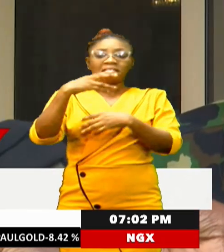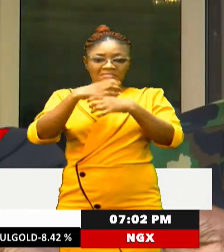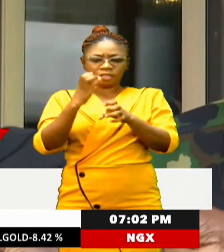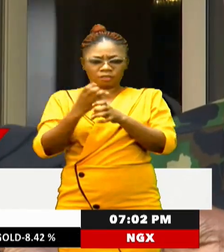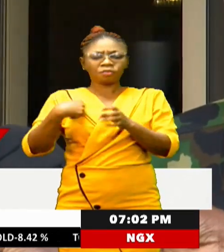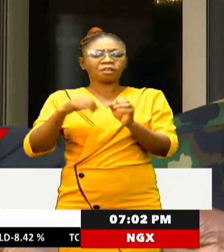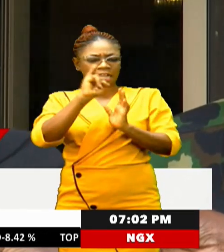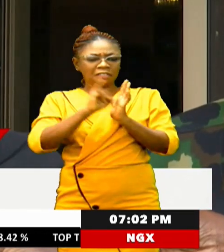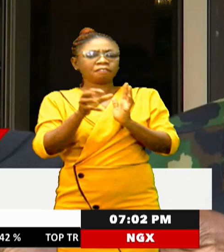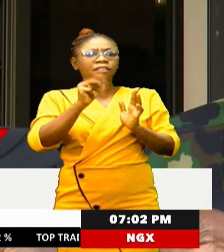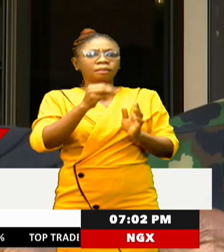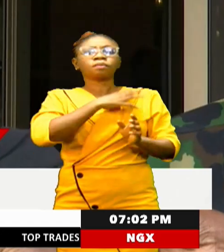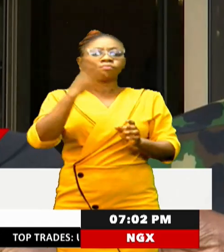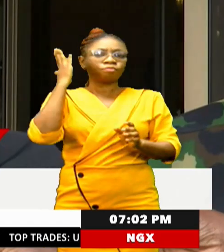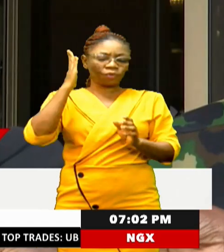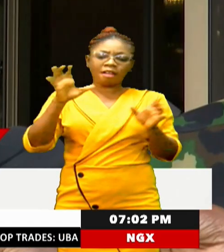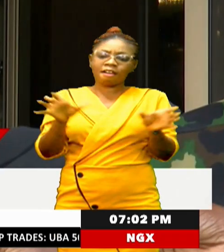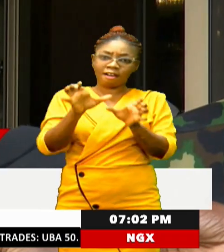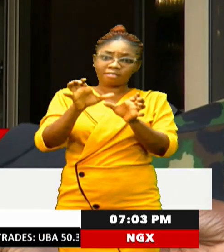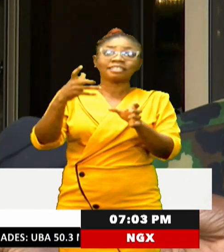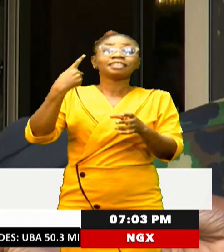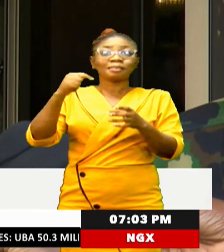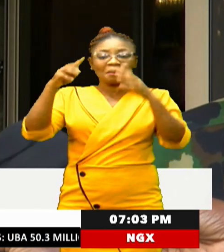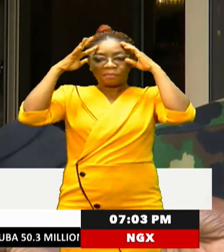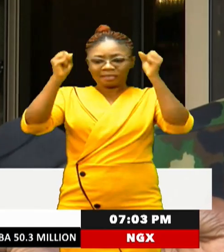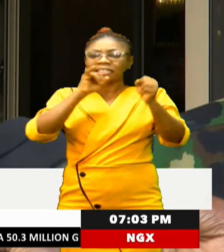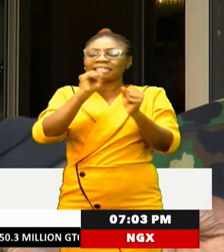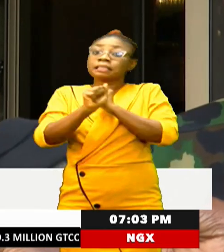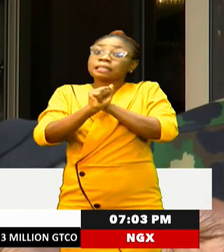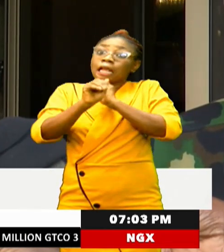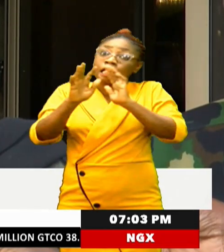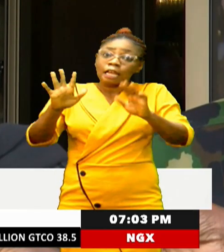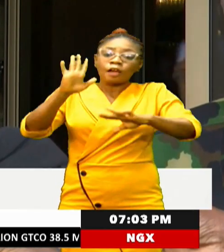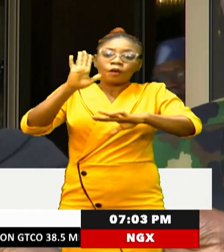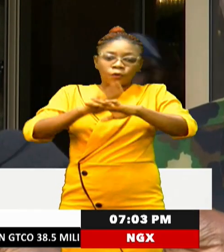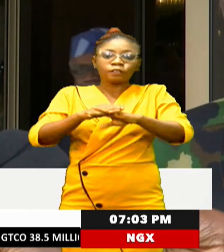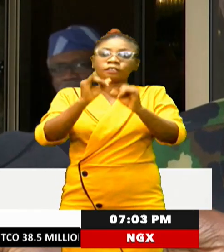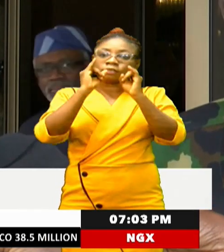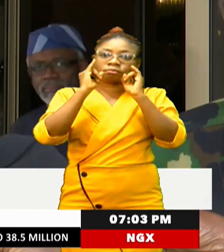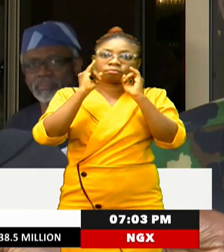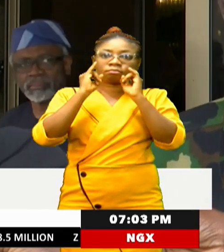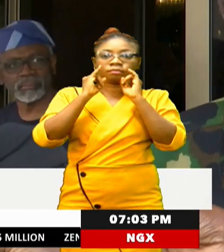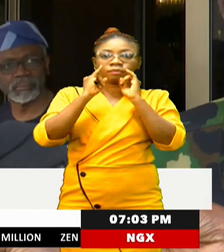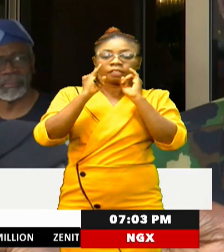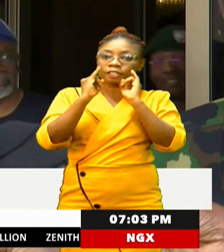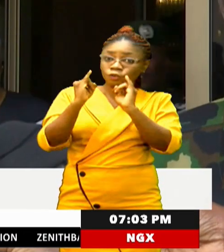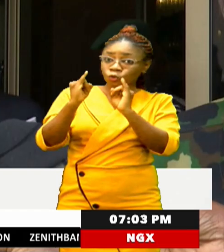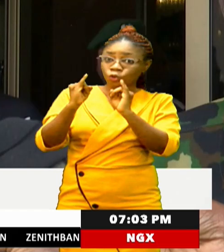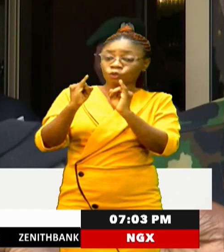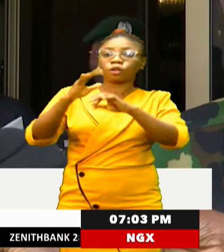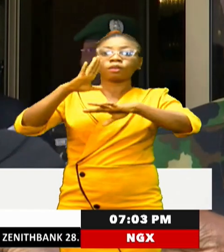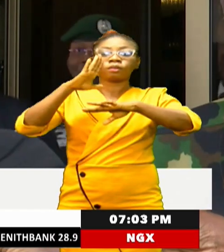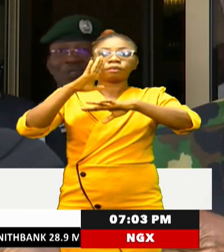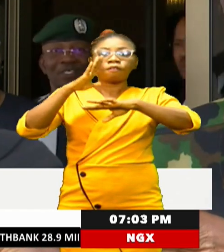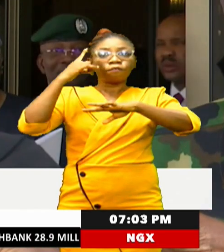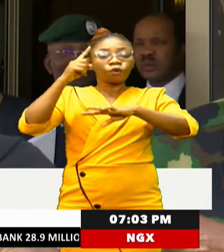action against that. The President is clear on his instructions on for